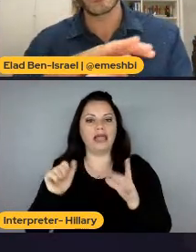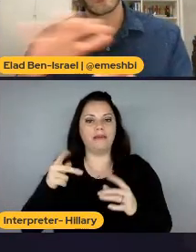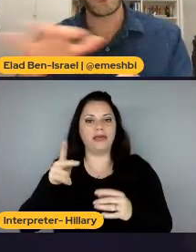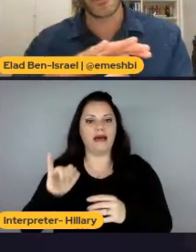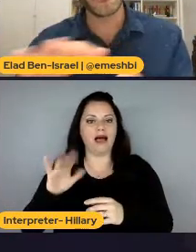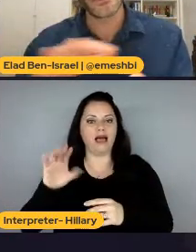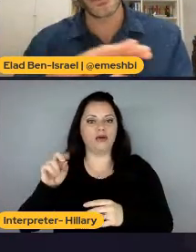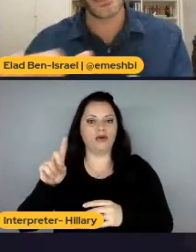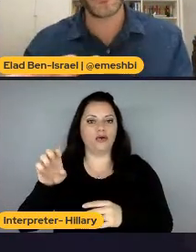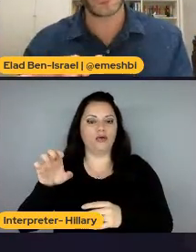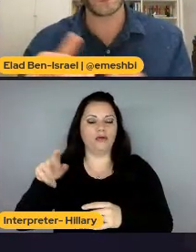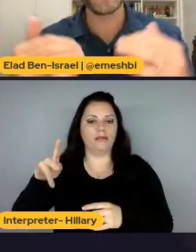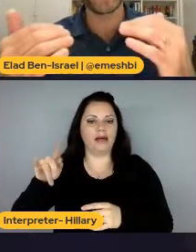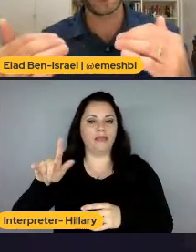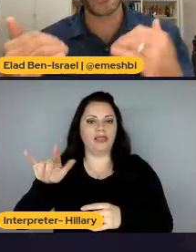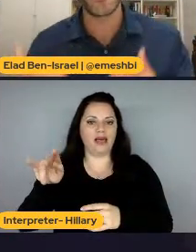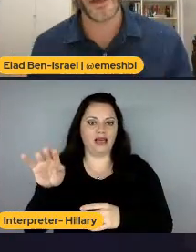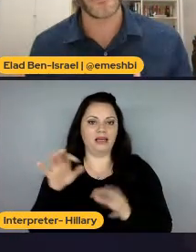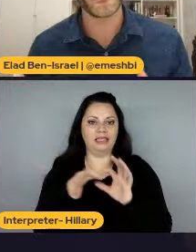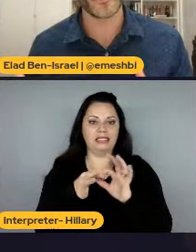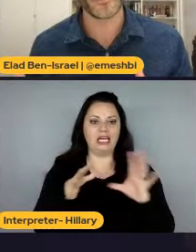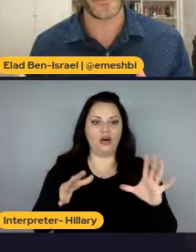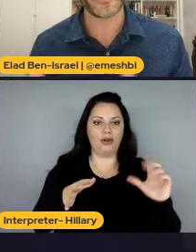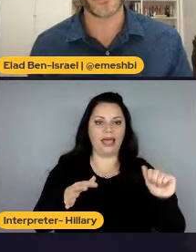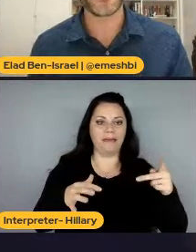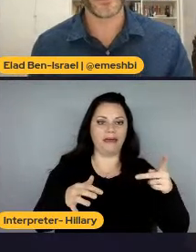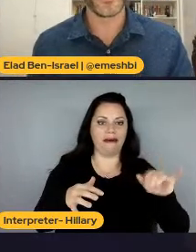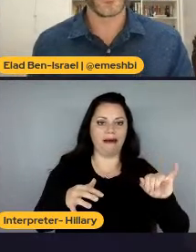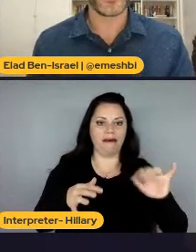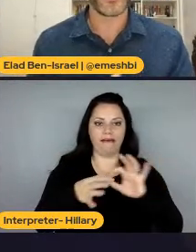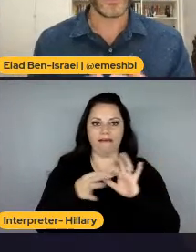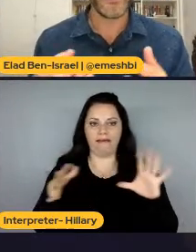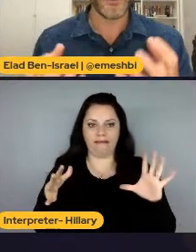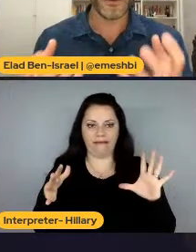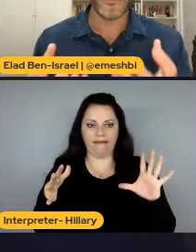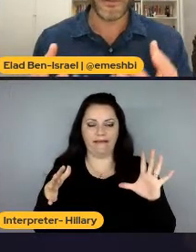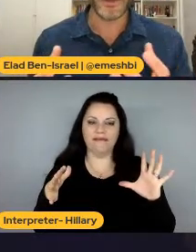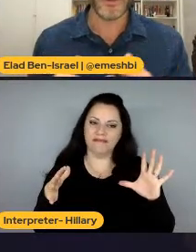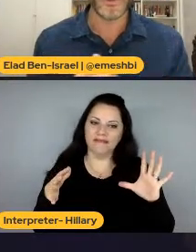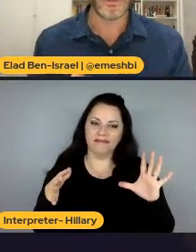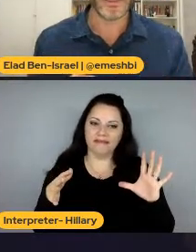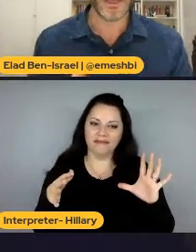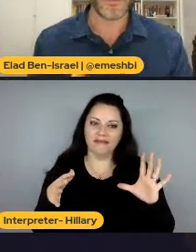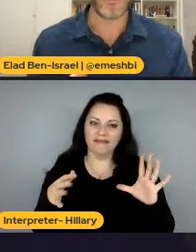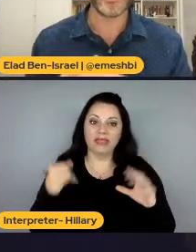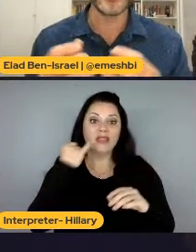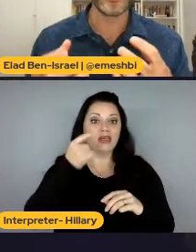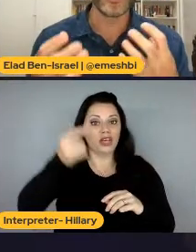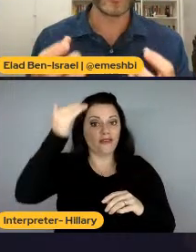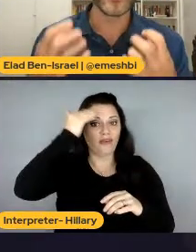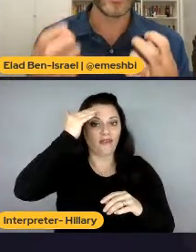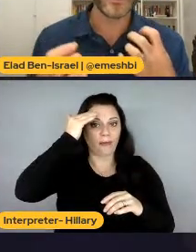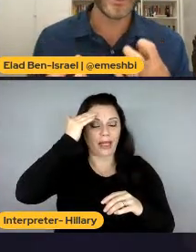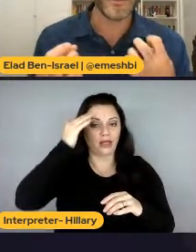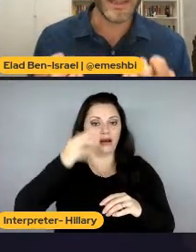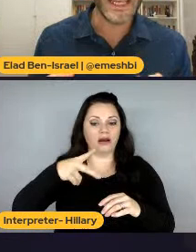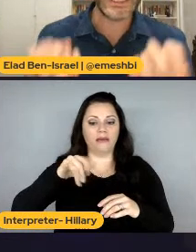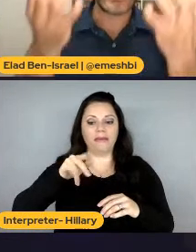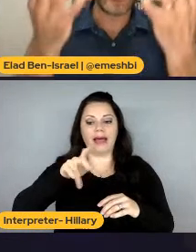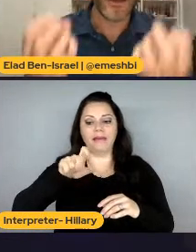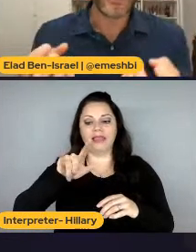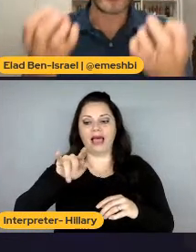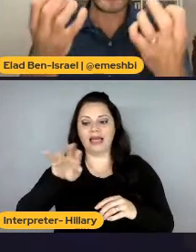pipeline, API of CDK pipeline from the API of code pipeline. If you are familiar with CDK pipelines, you know that there's